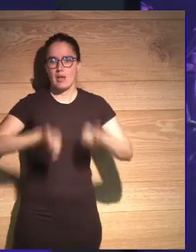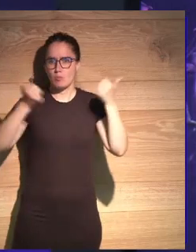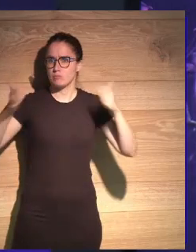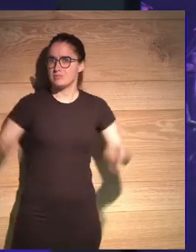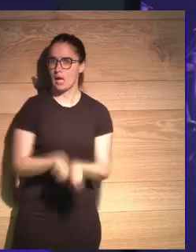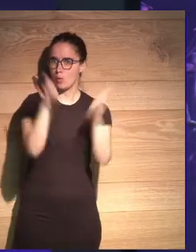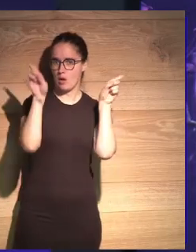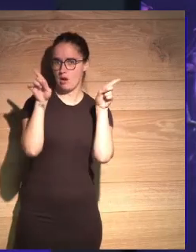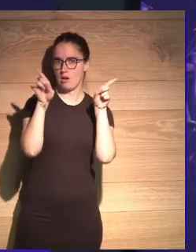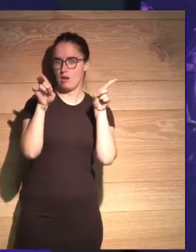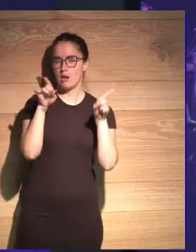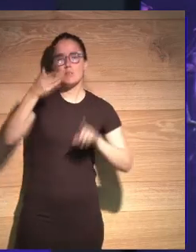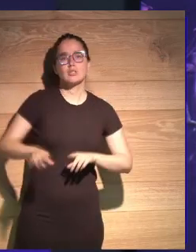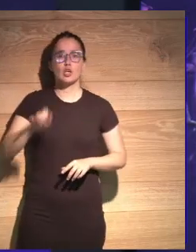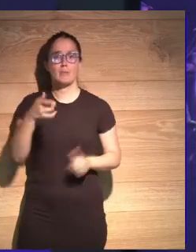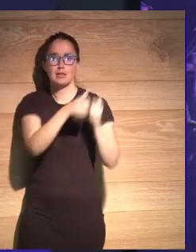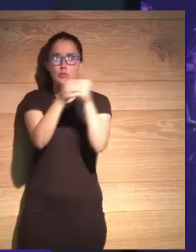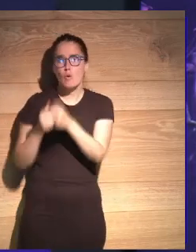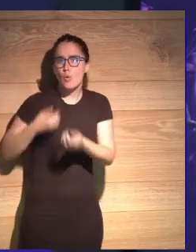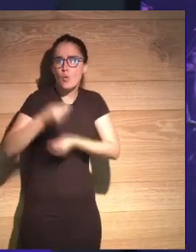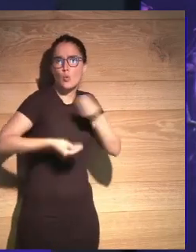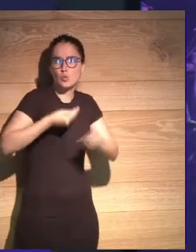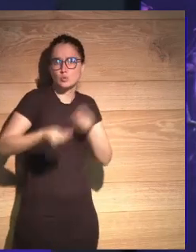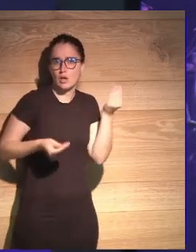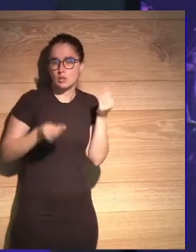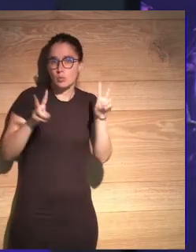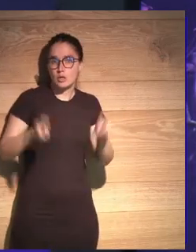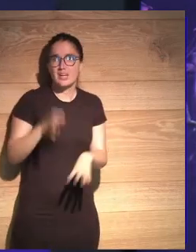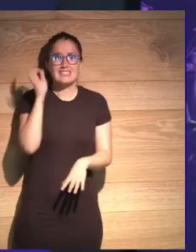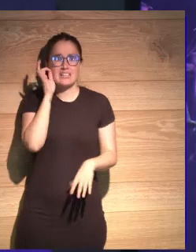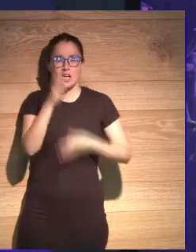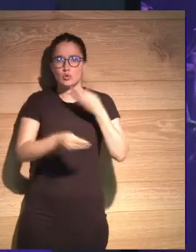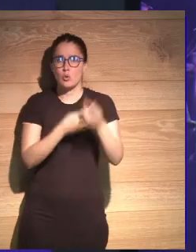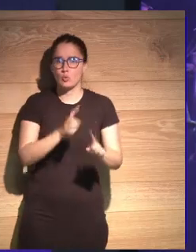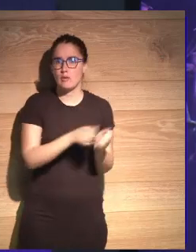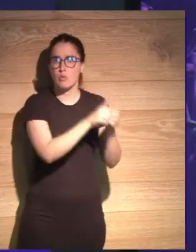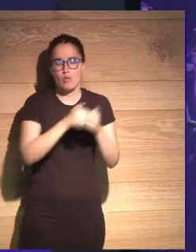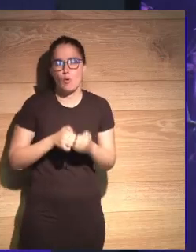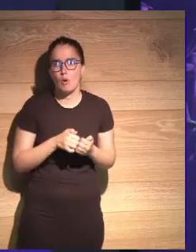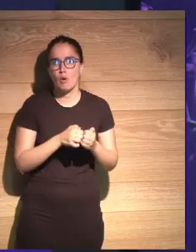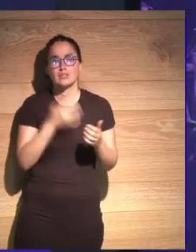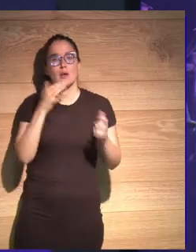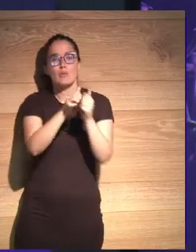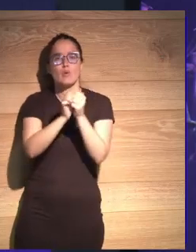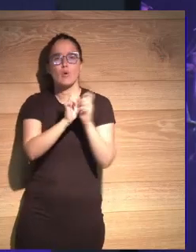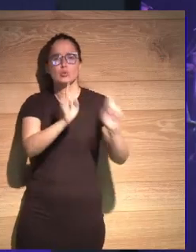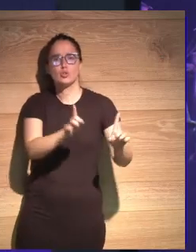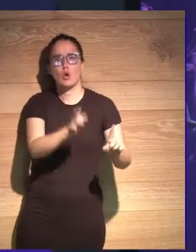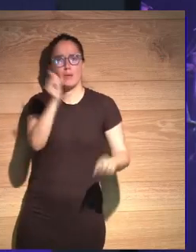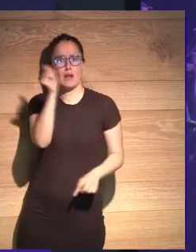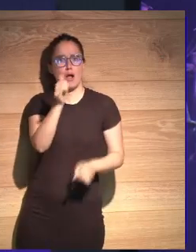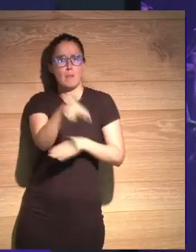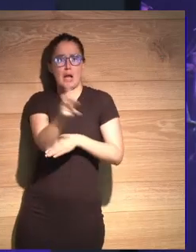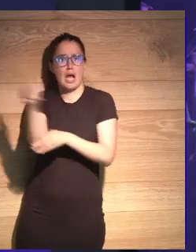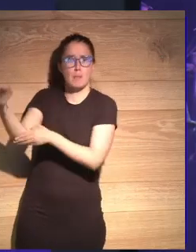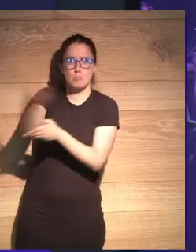it has mental illness or anything else, it's just a video gamer. And also that